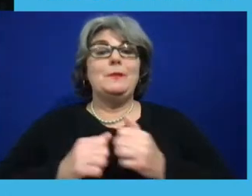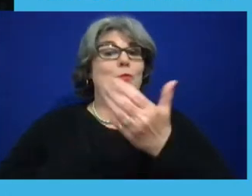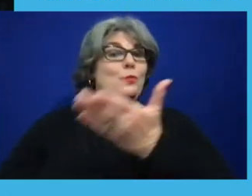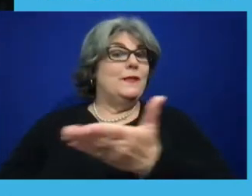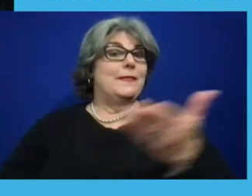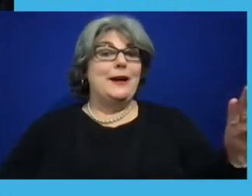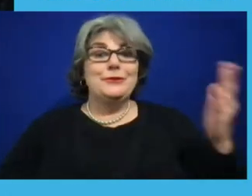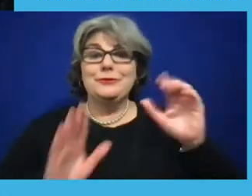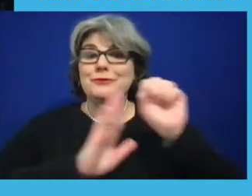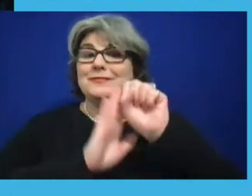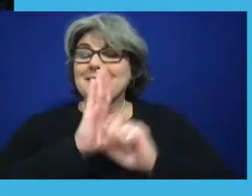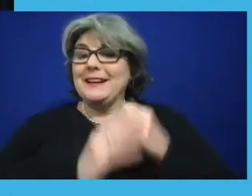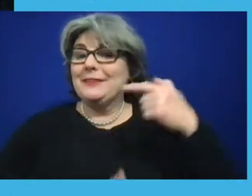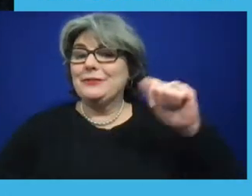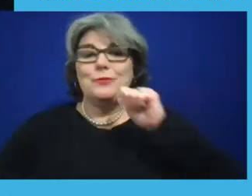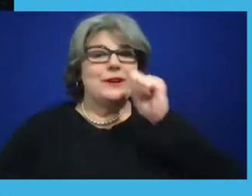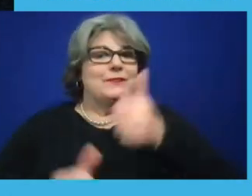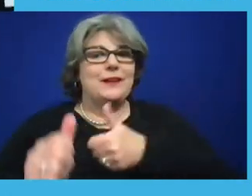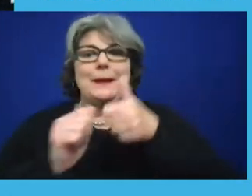clean, healthy water for our kids.